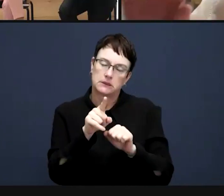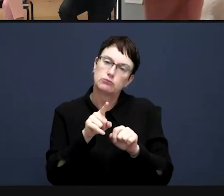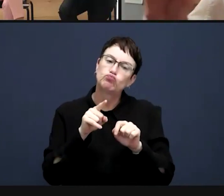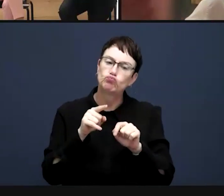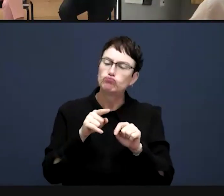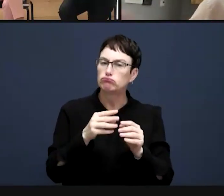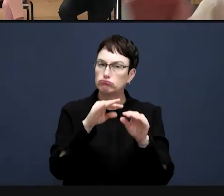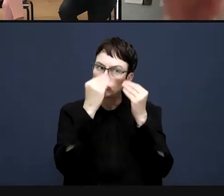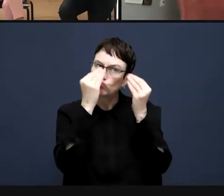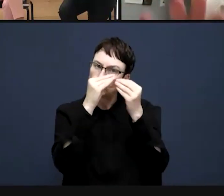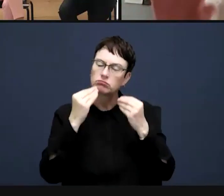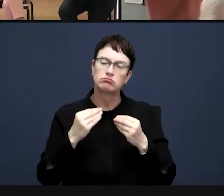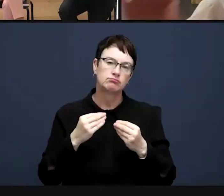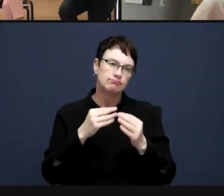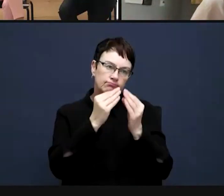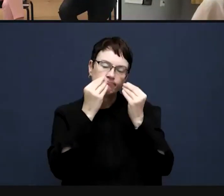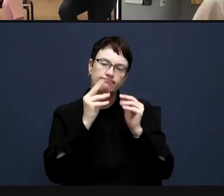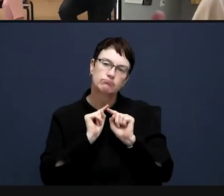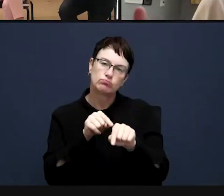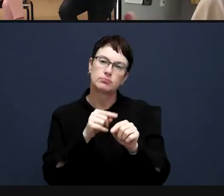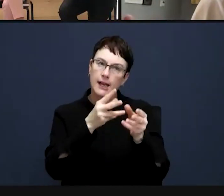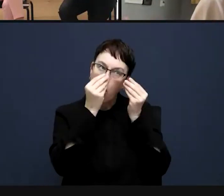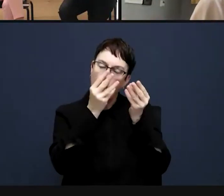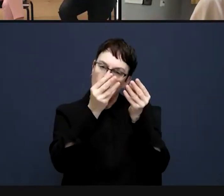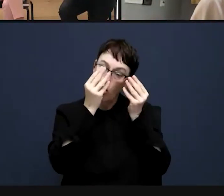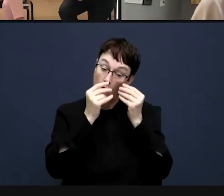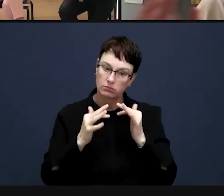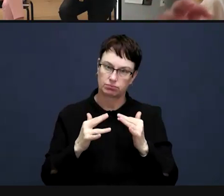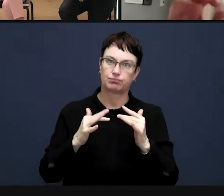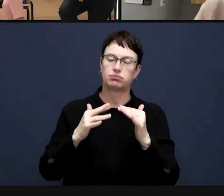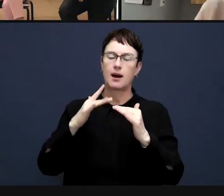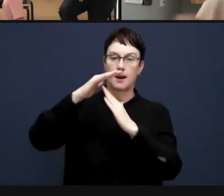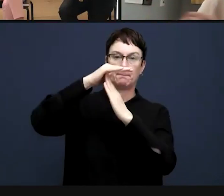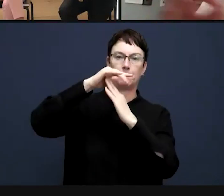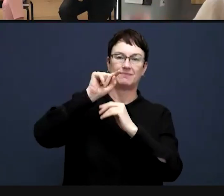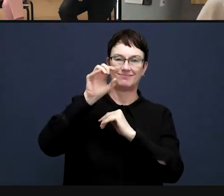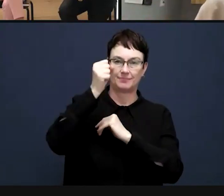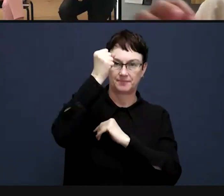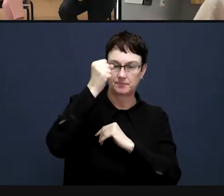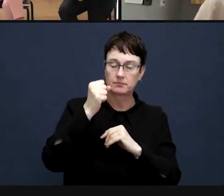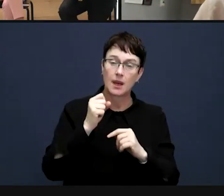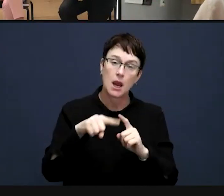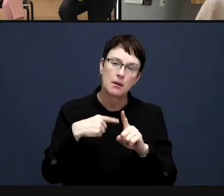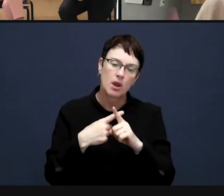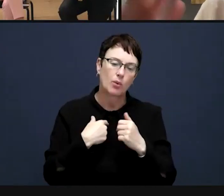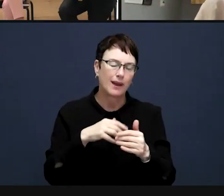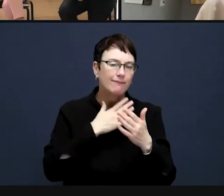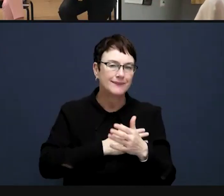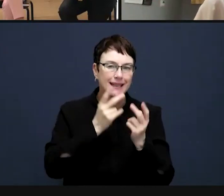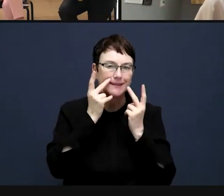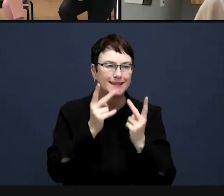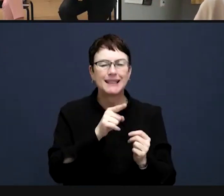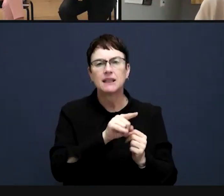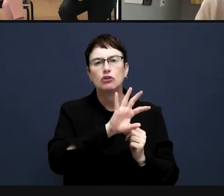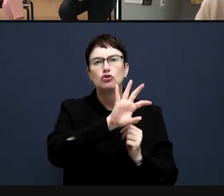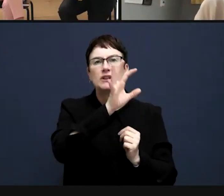more focus on profiles and focus on specific areas, and also regionalized, focus on what the regions are interested in. And Moïse